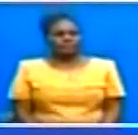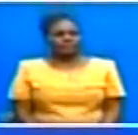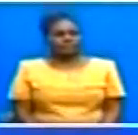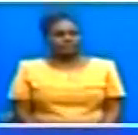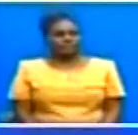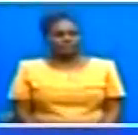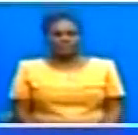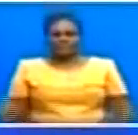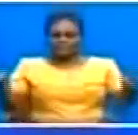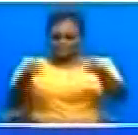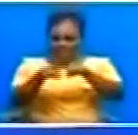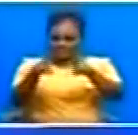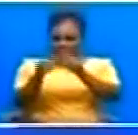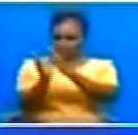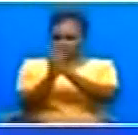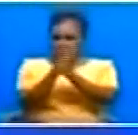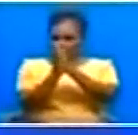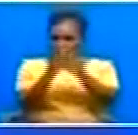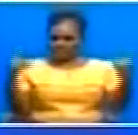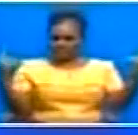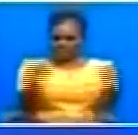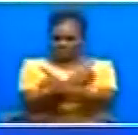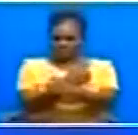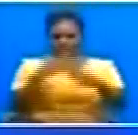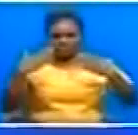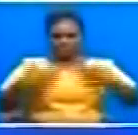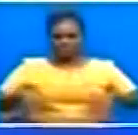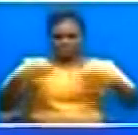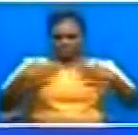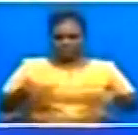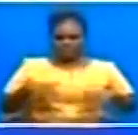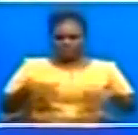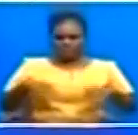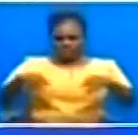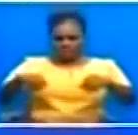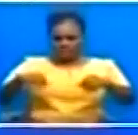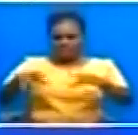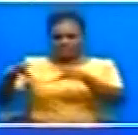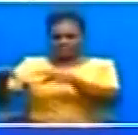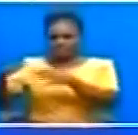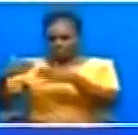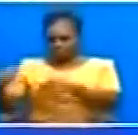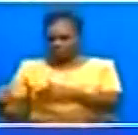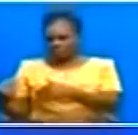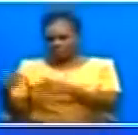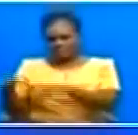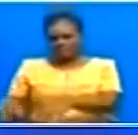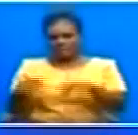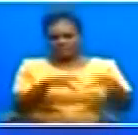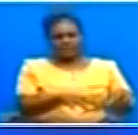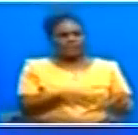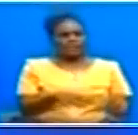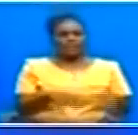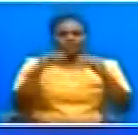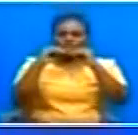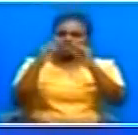It's been the same script, but a different cast. The script of the grass bearing the brunt as two bulls fight.